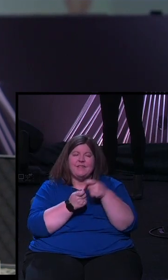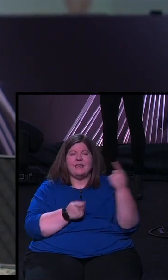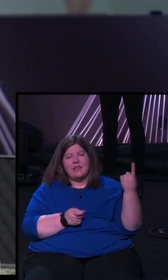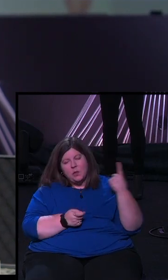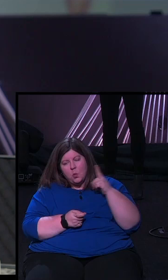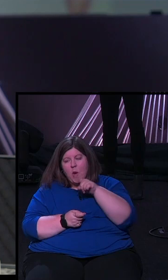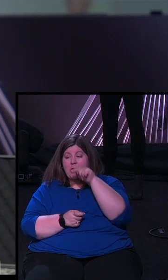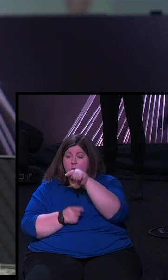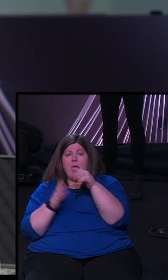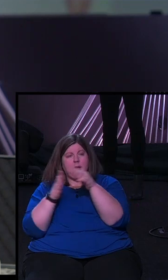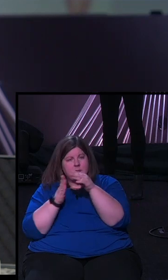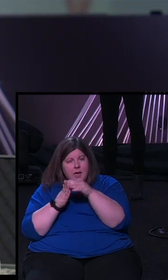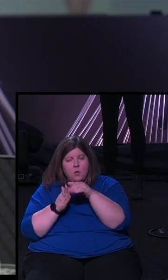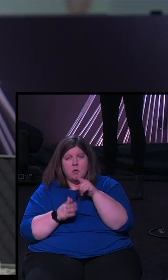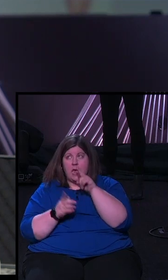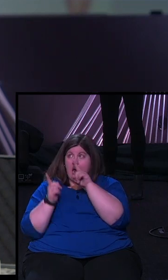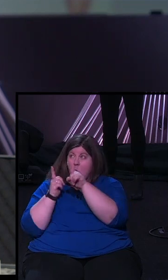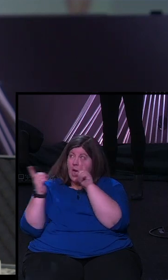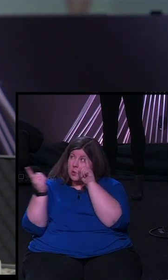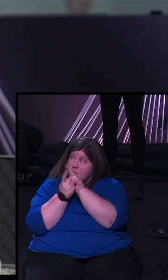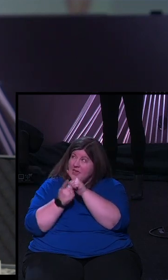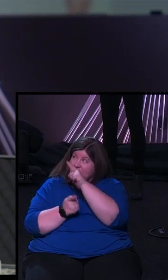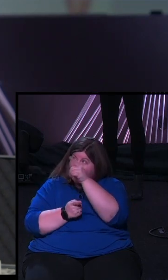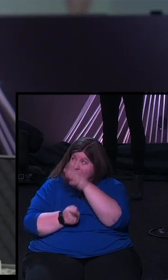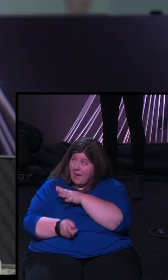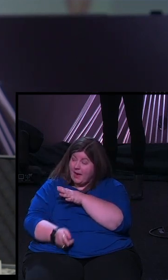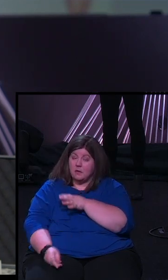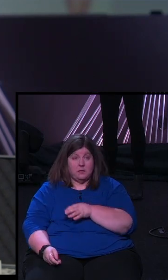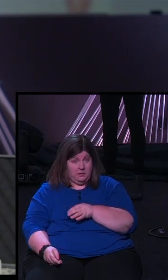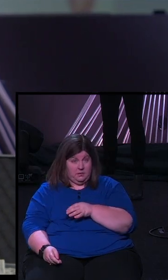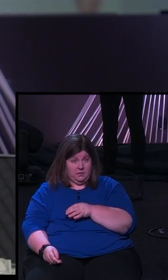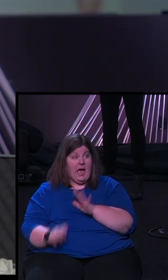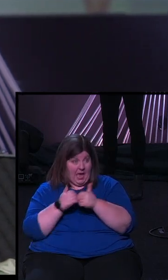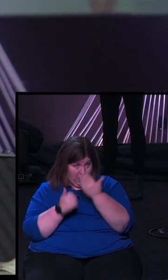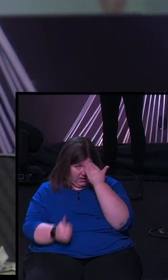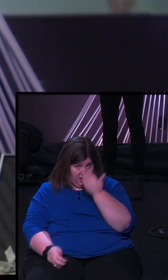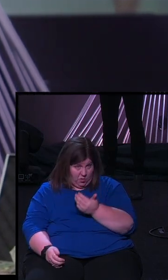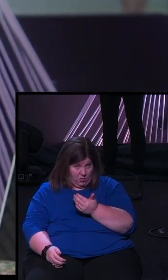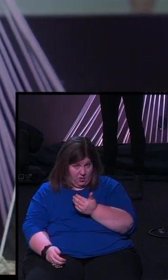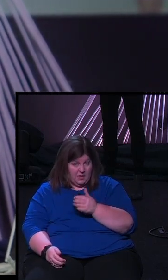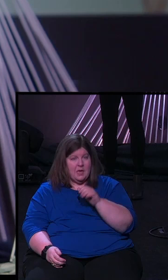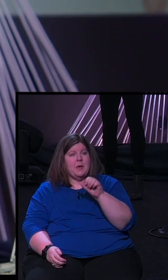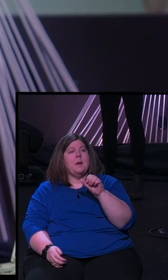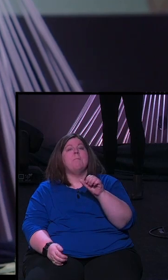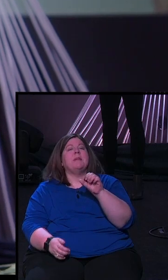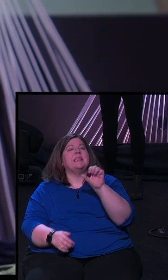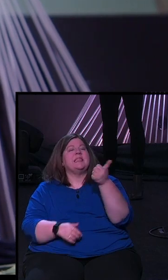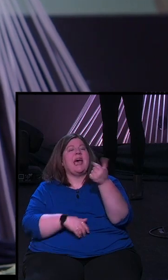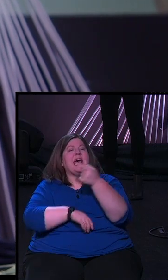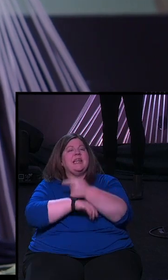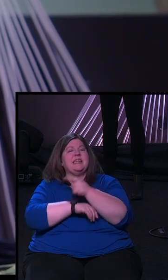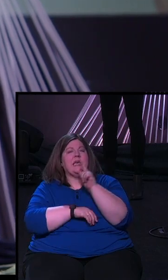Zach. You know how I know that? Because 10 days later, Jesus would not have been able